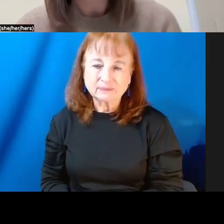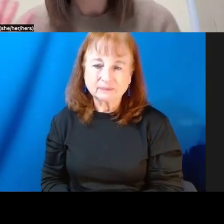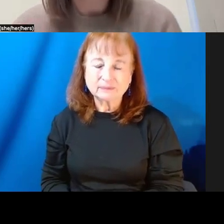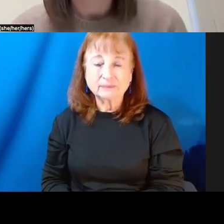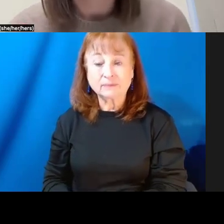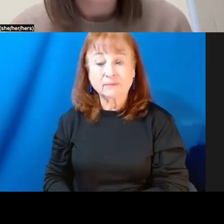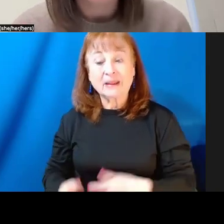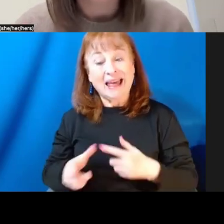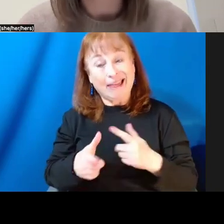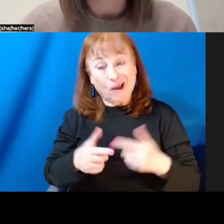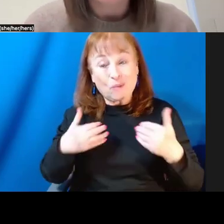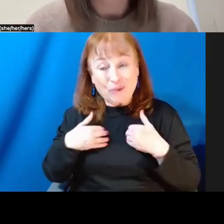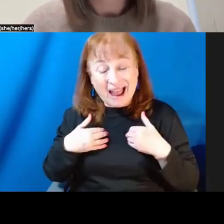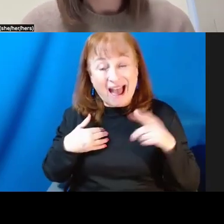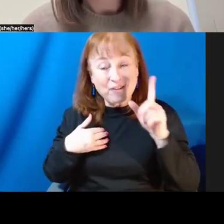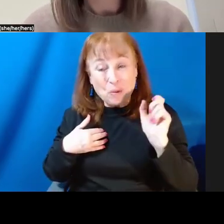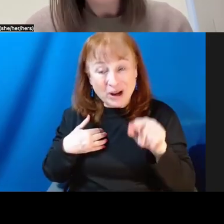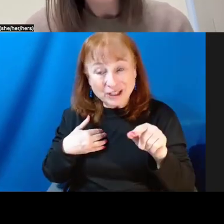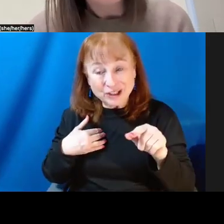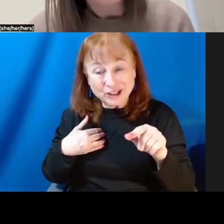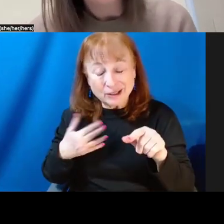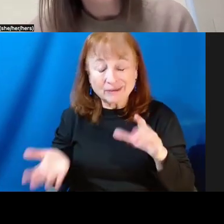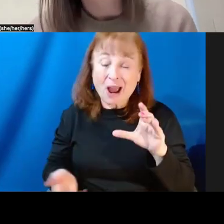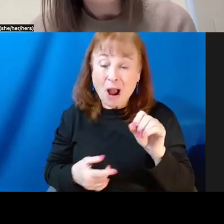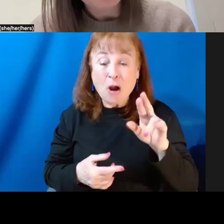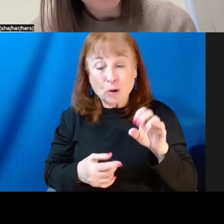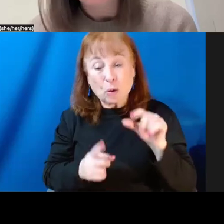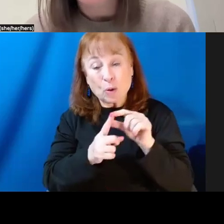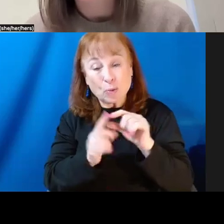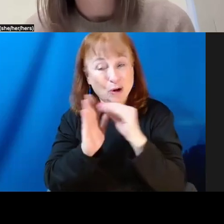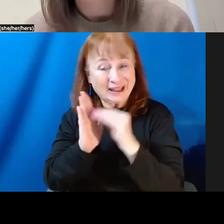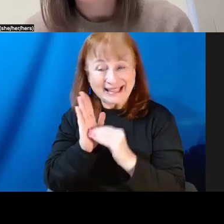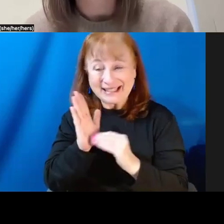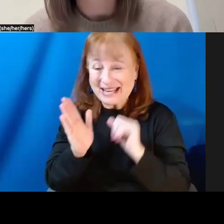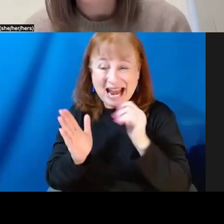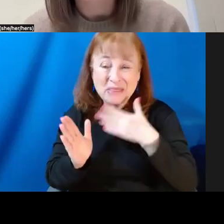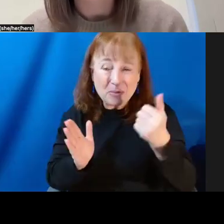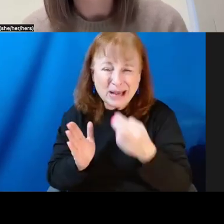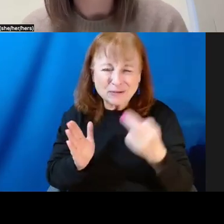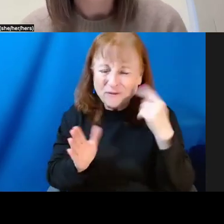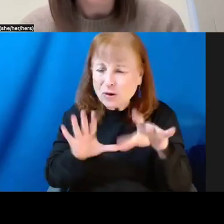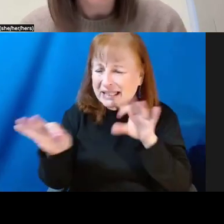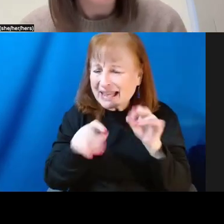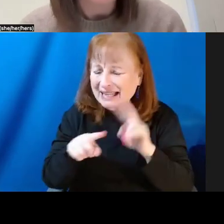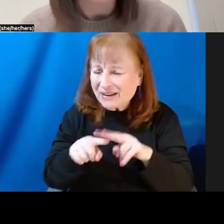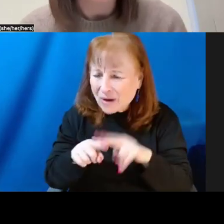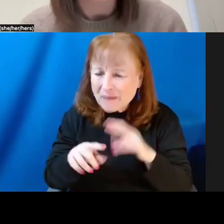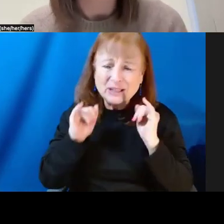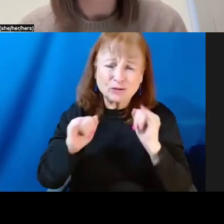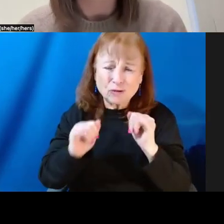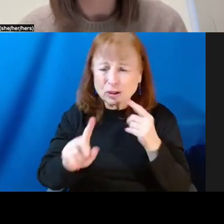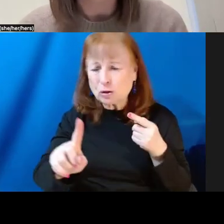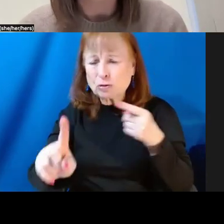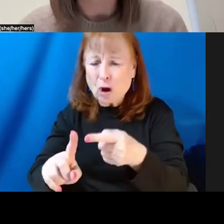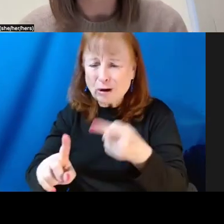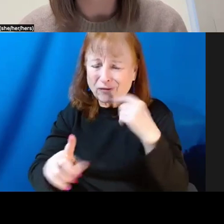So then we're left with the question of, okay, if core word lists are not the best resource for selecting vocabulary and instructional targets for